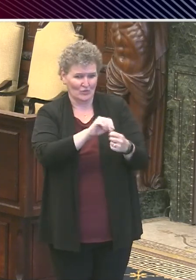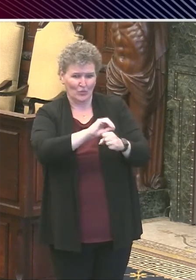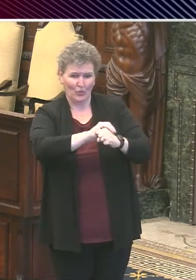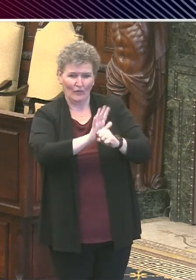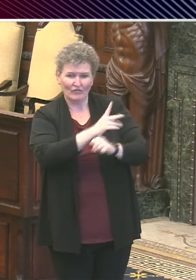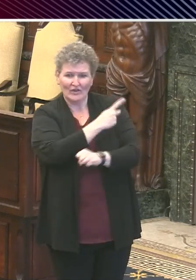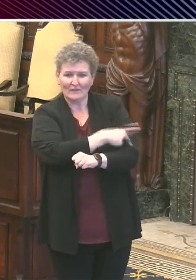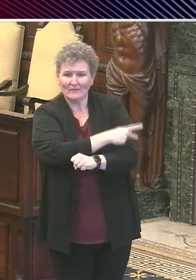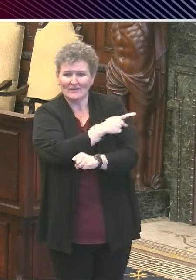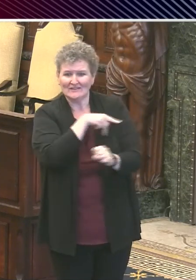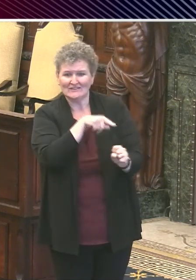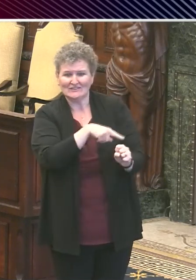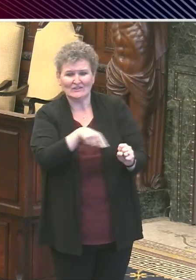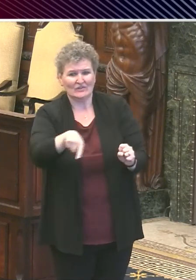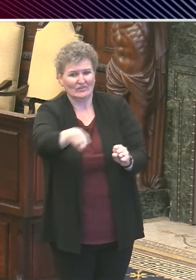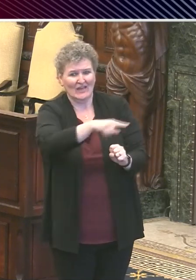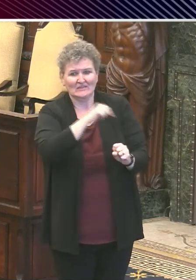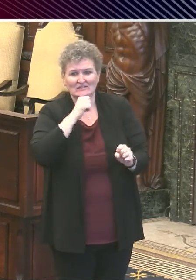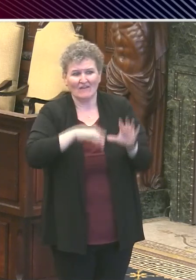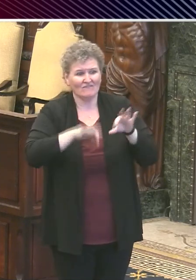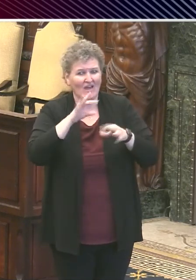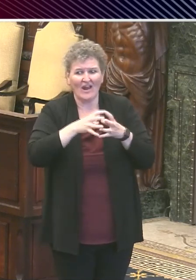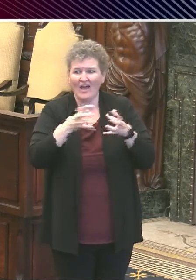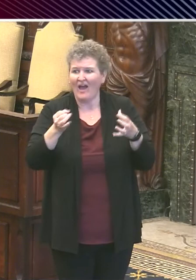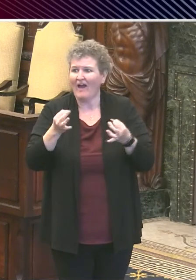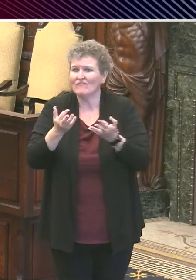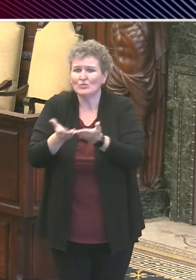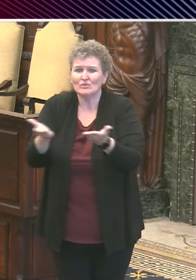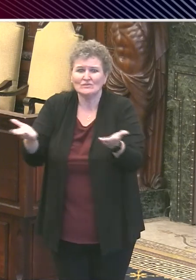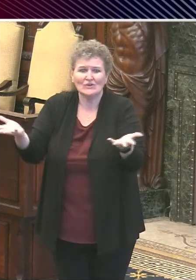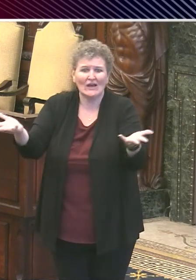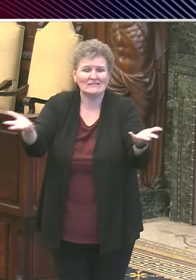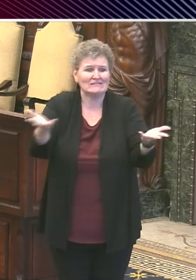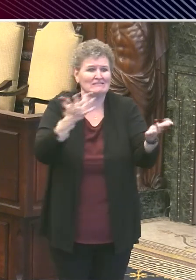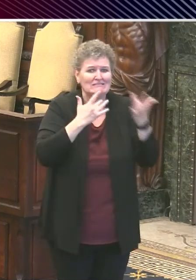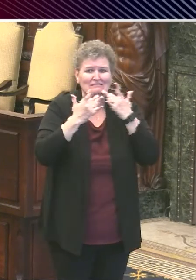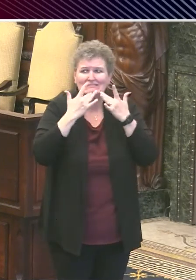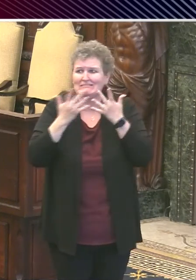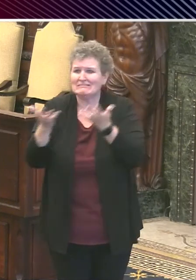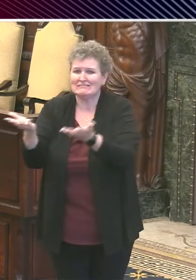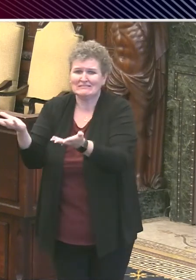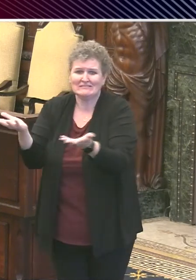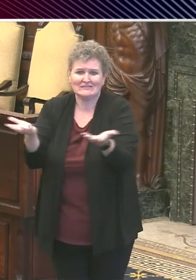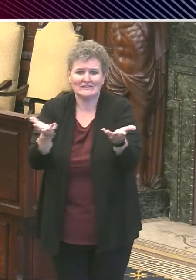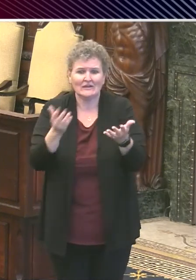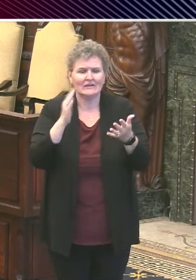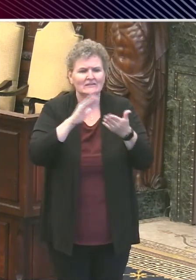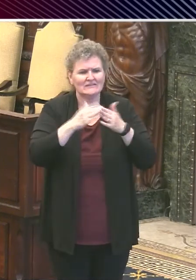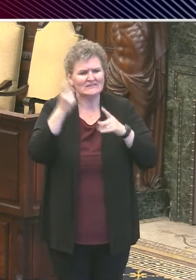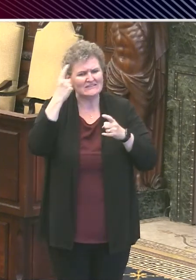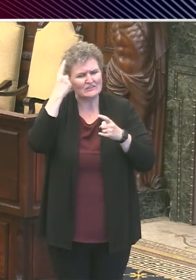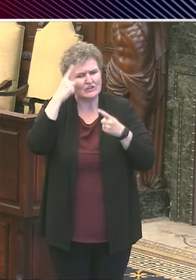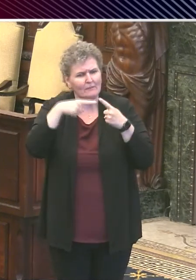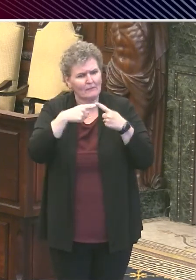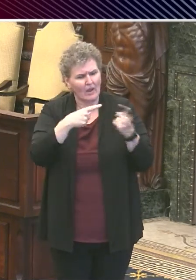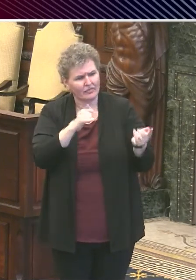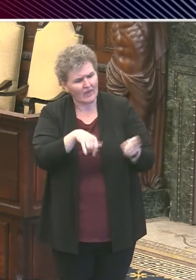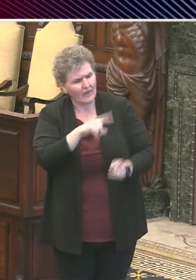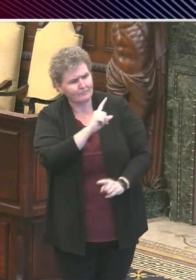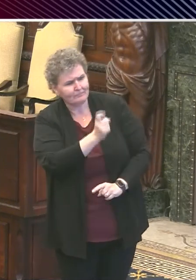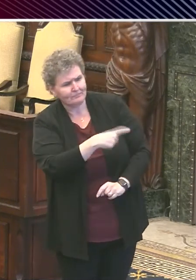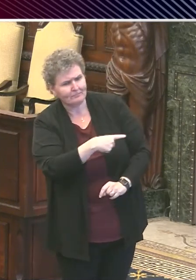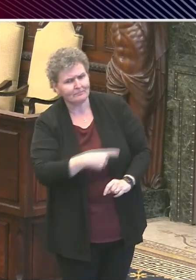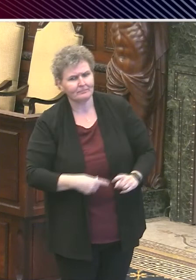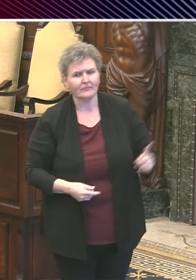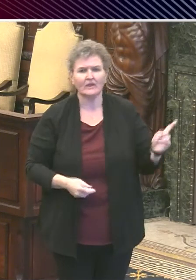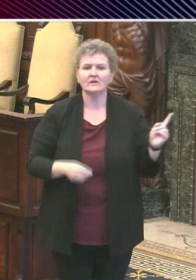finding a lot of places that they can turn to. They're starting their own support groups and stuff like that. Has the city given any thought to that? Let me say,